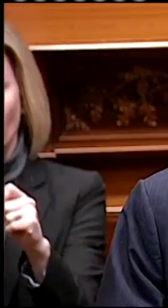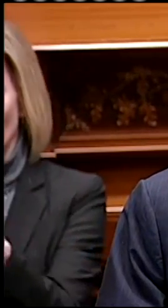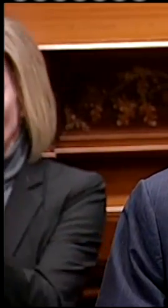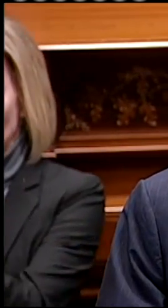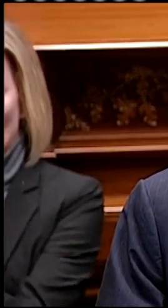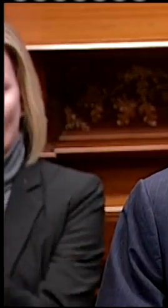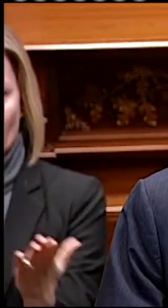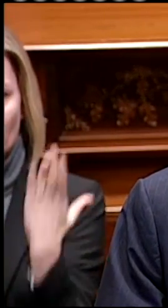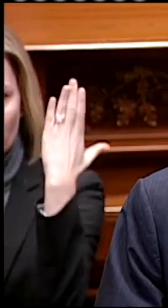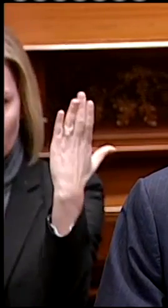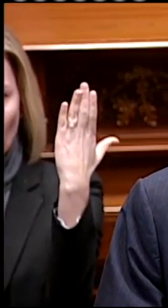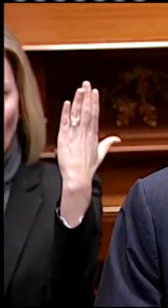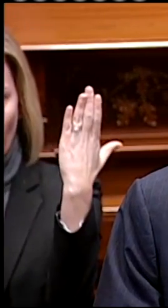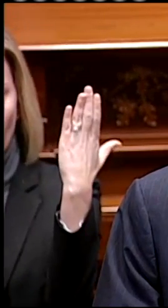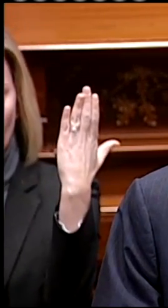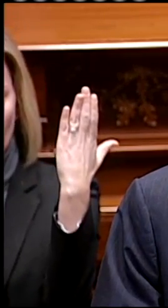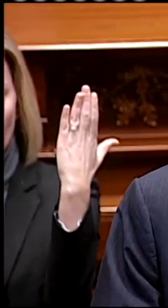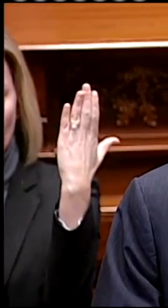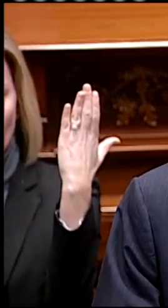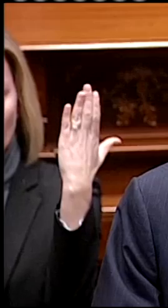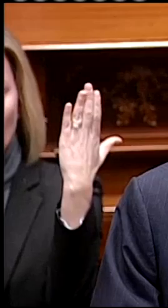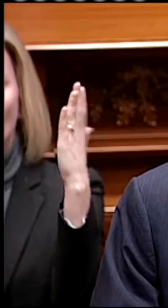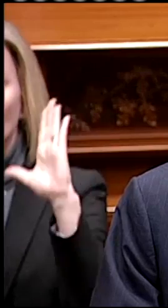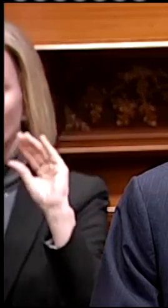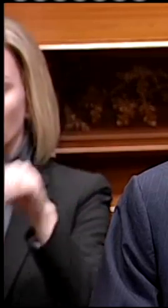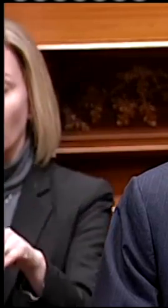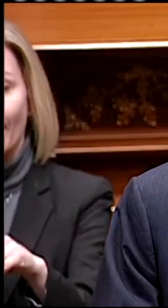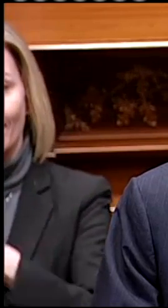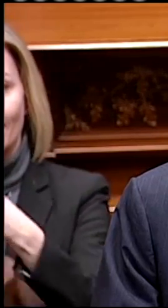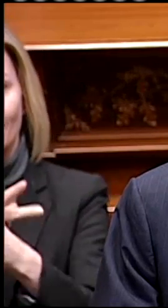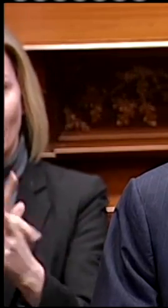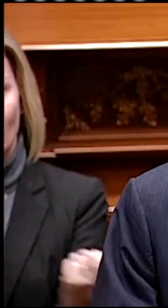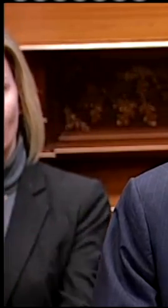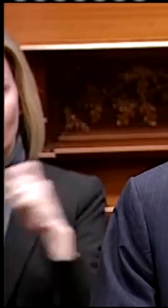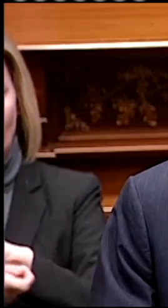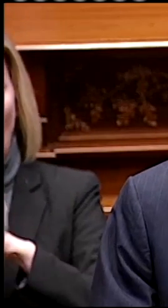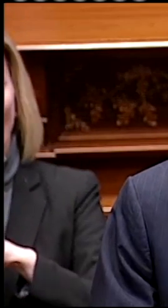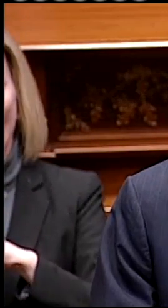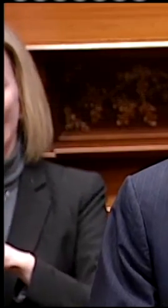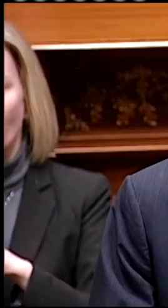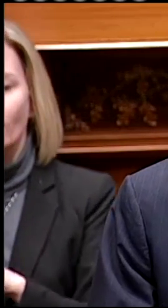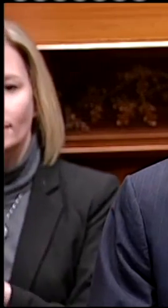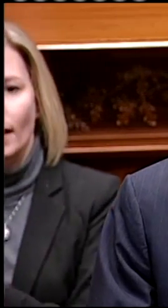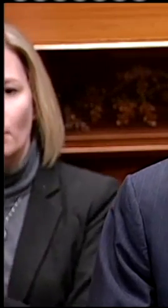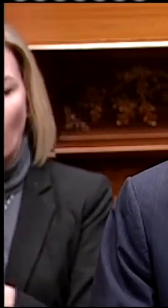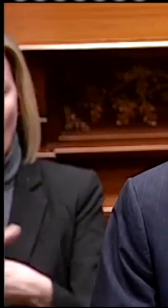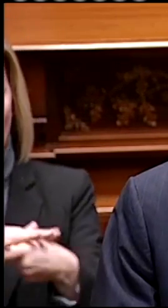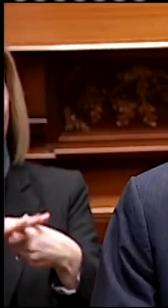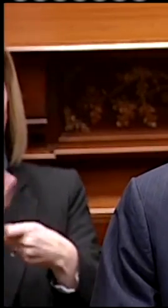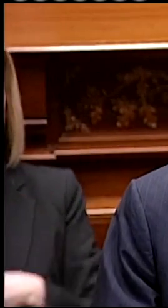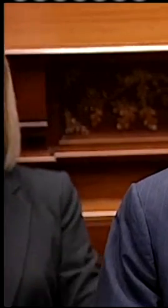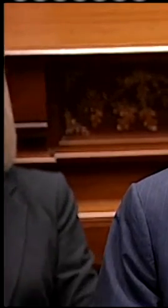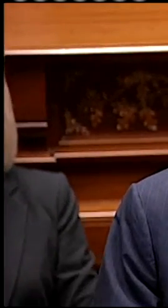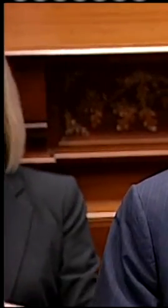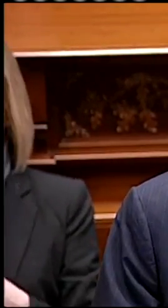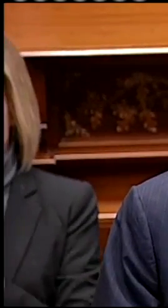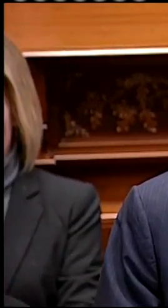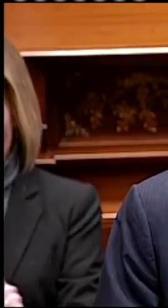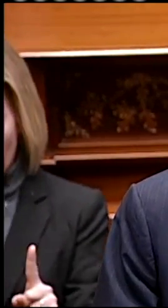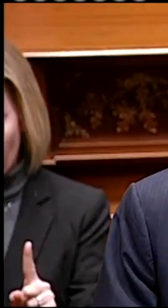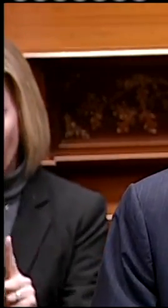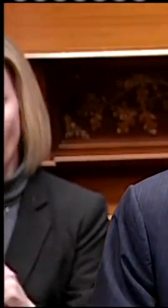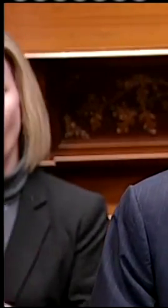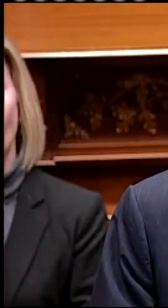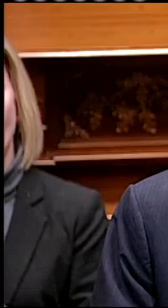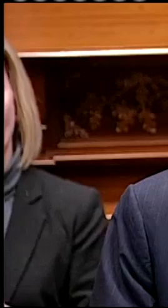proposal. By implementing these reforms, we will give taxpayers and local governments the tools they need